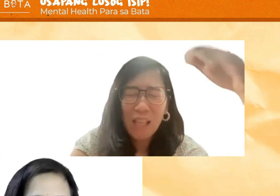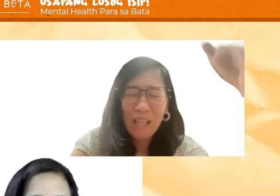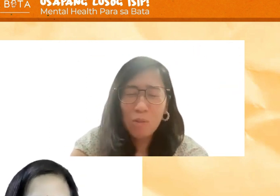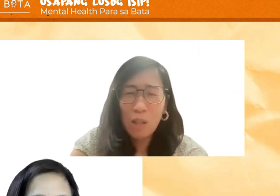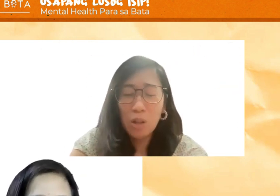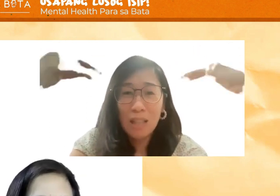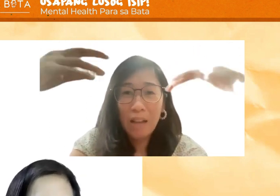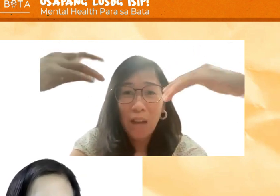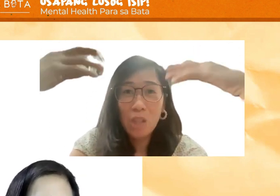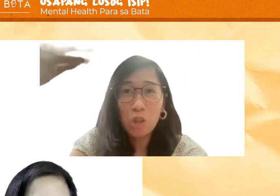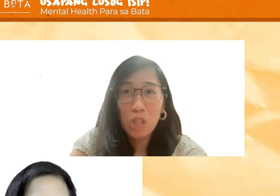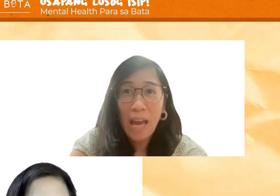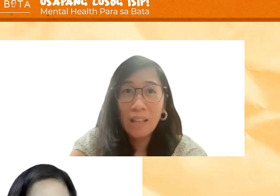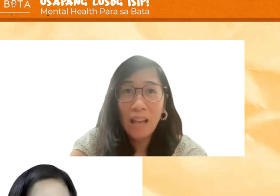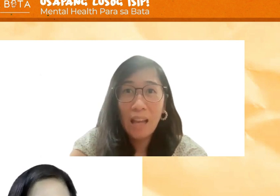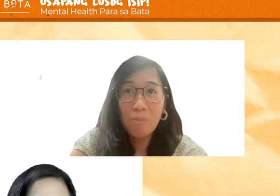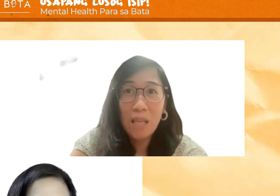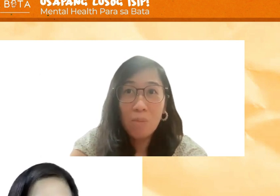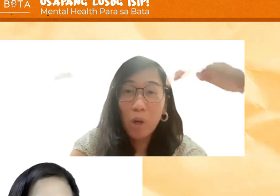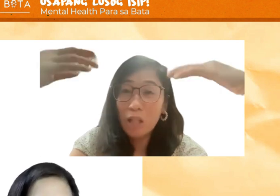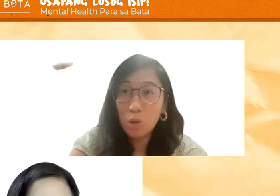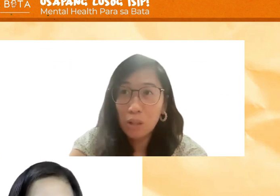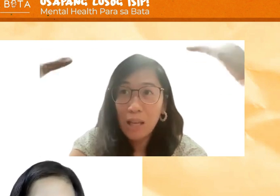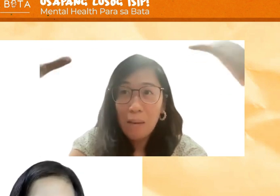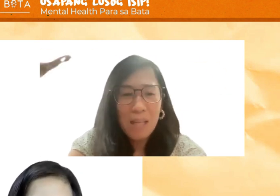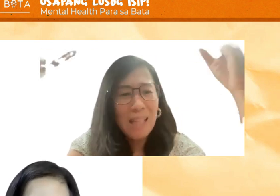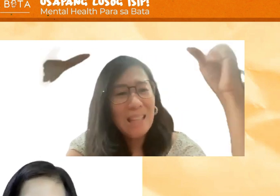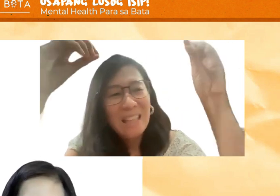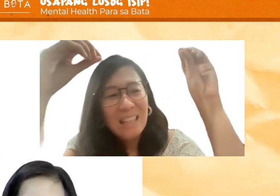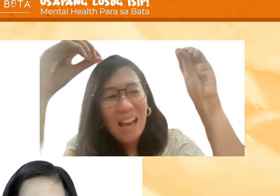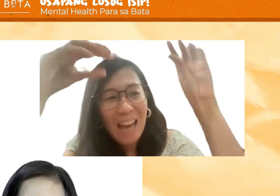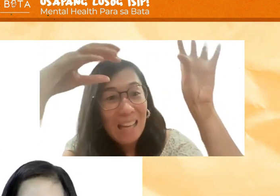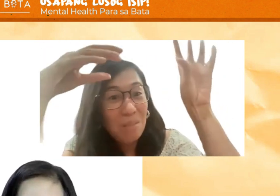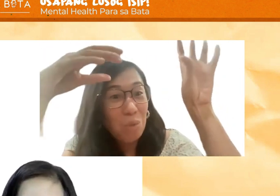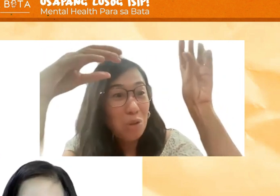of checking in with yourself and your child and being more attuned. Meaning,